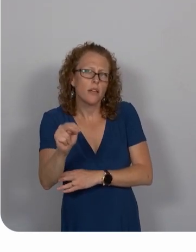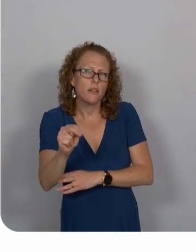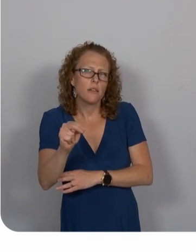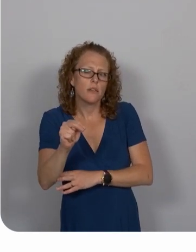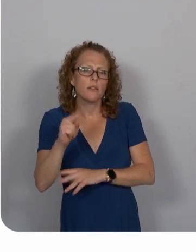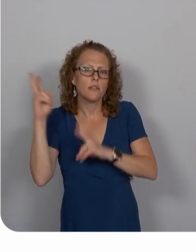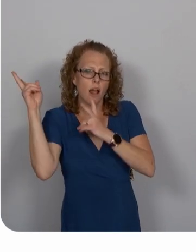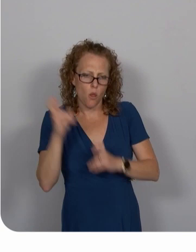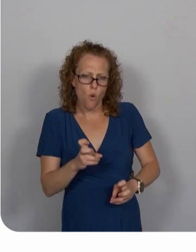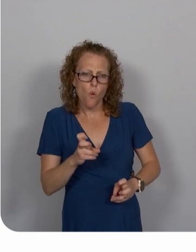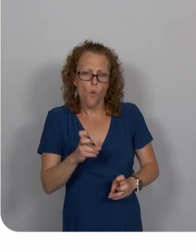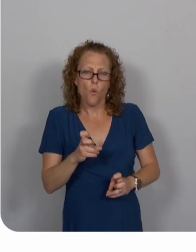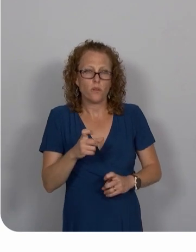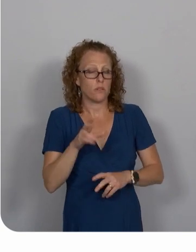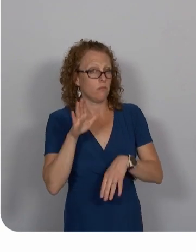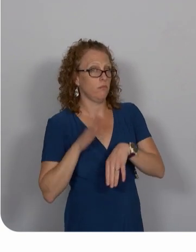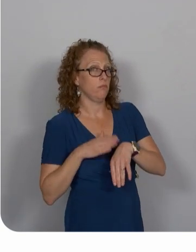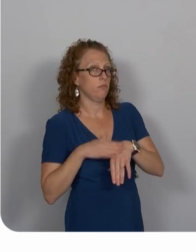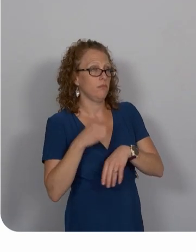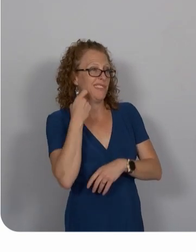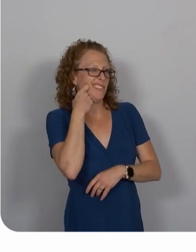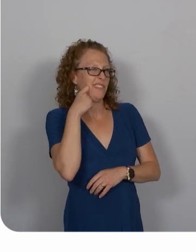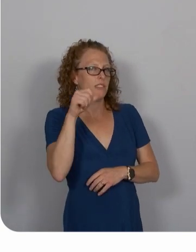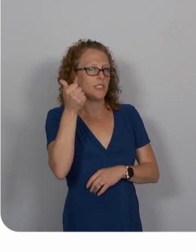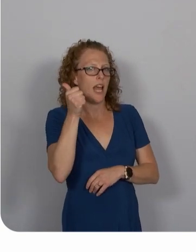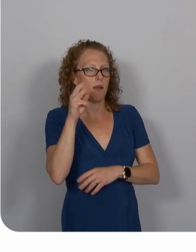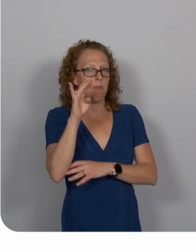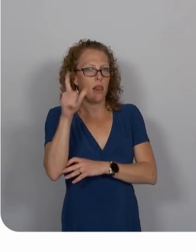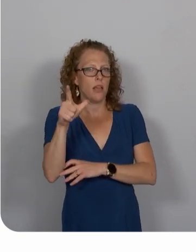those were just in the last 30 days.